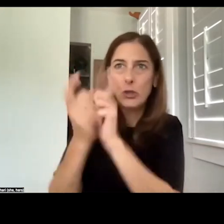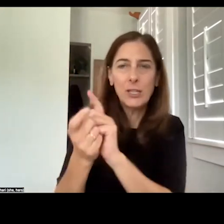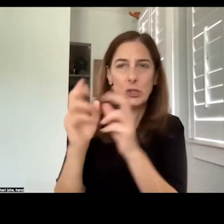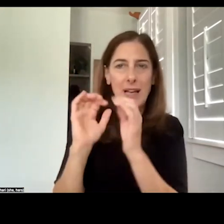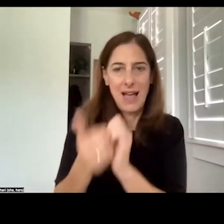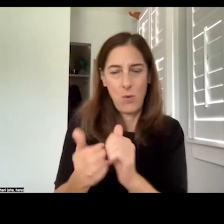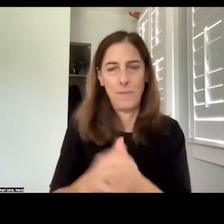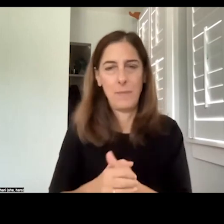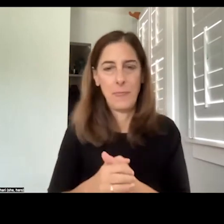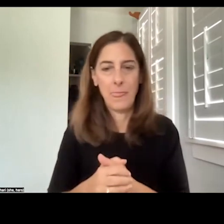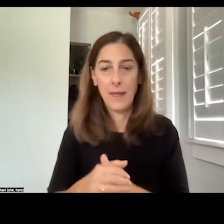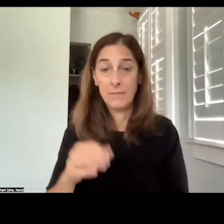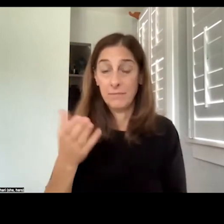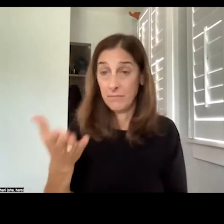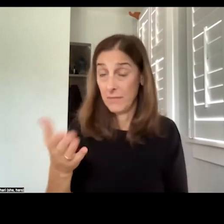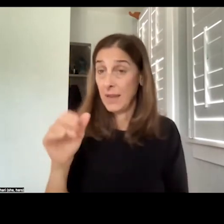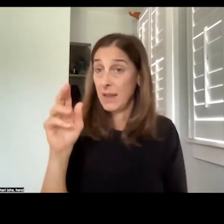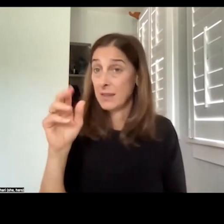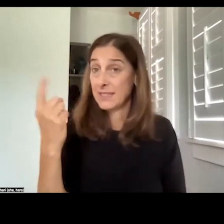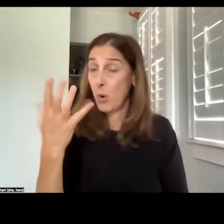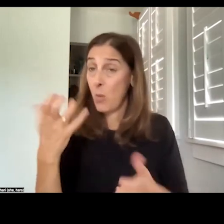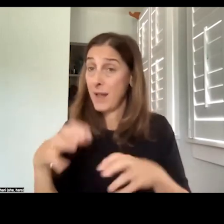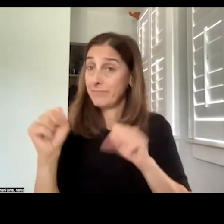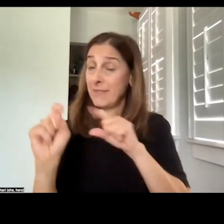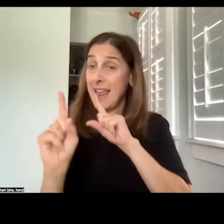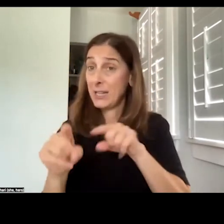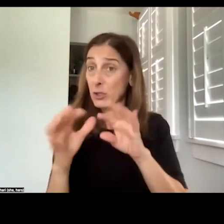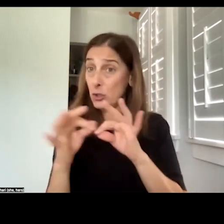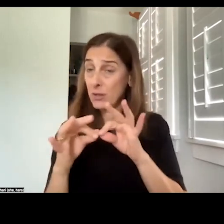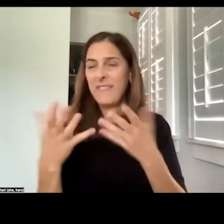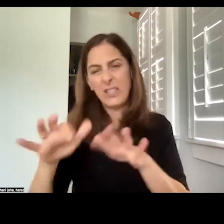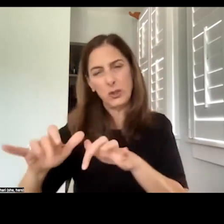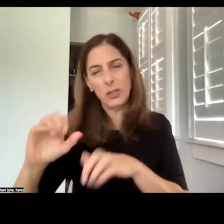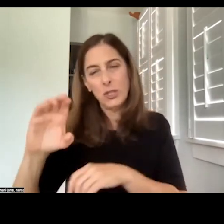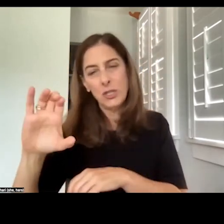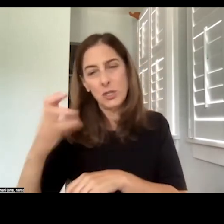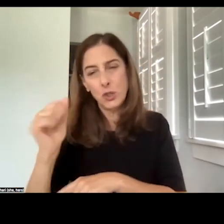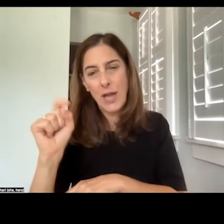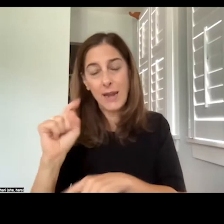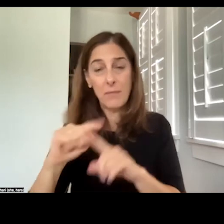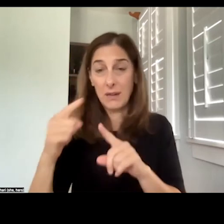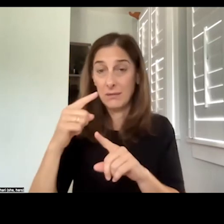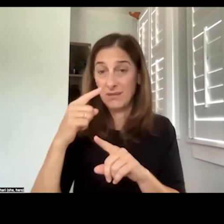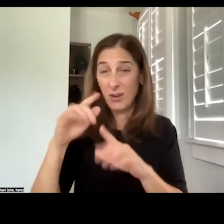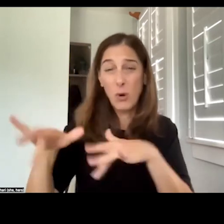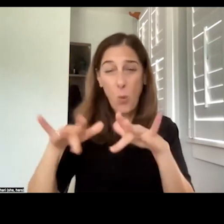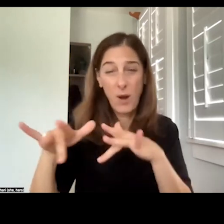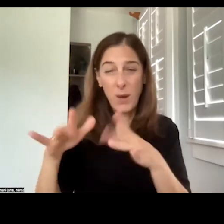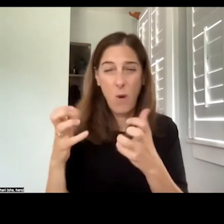know we have an answer in the chat, but it'd be great to have it on the recording as well. I can start. Hi, this is Hannah.